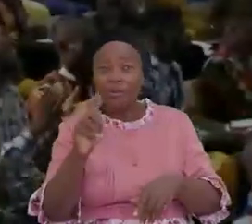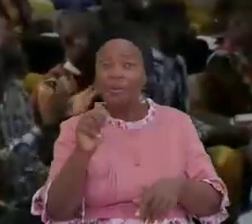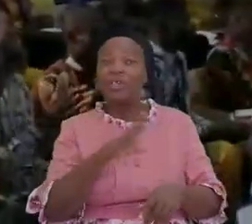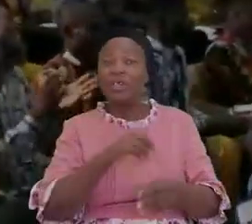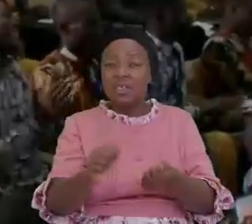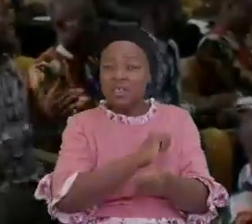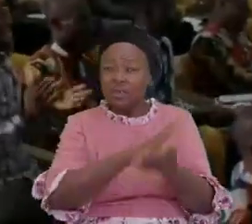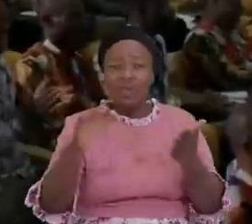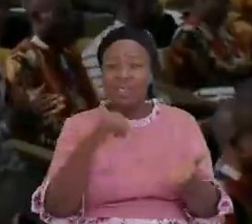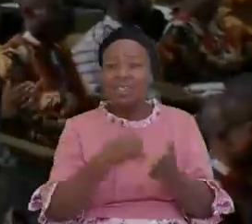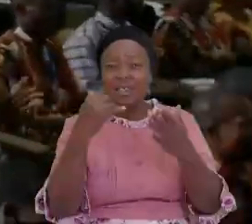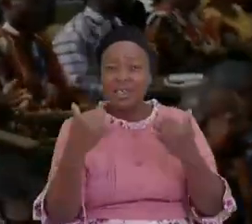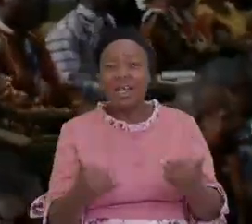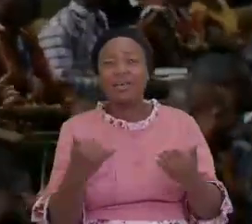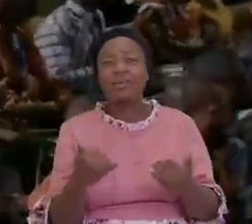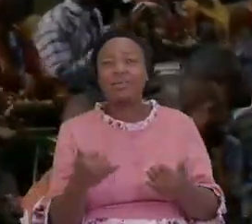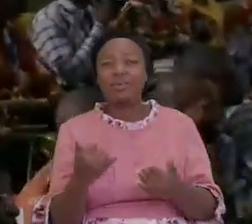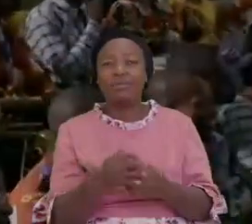ground.